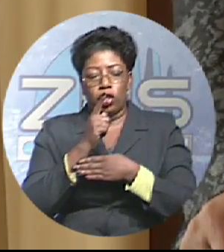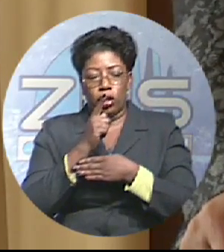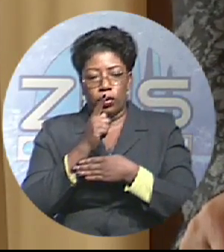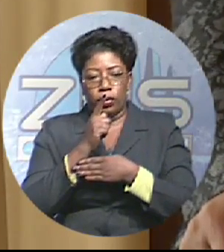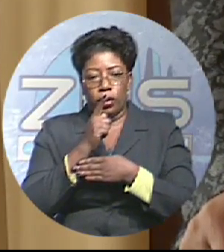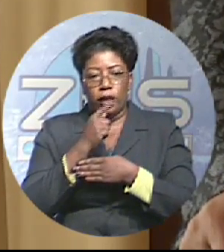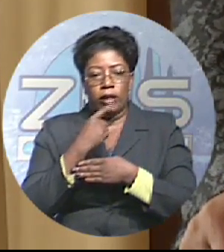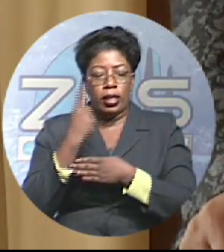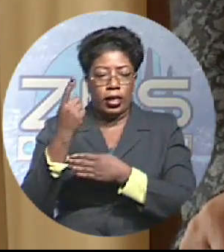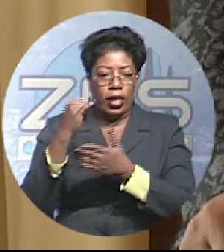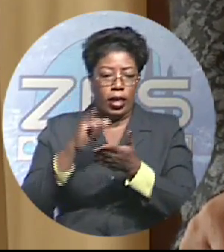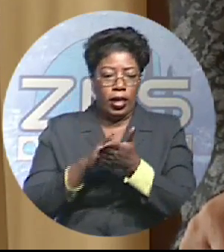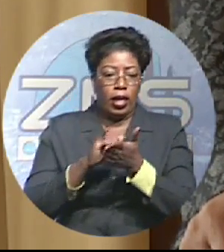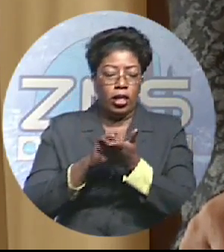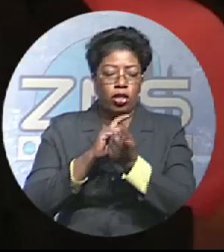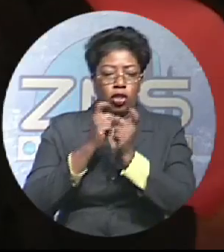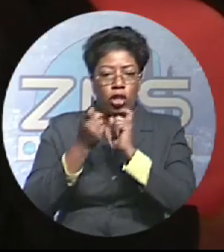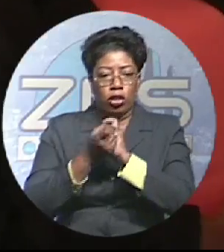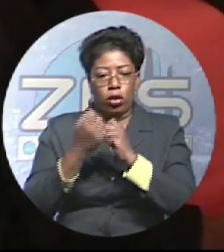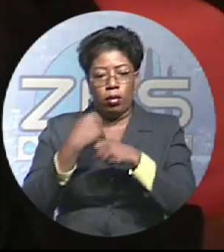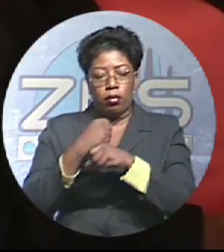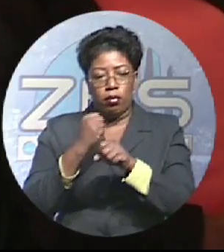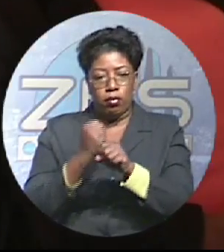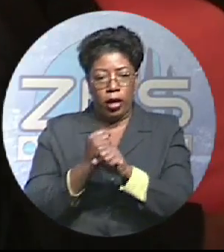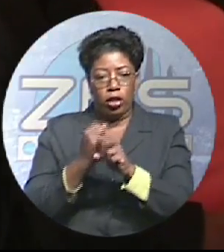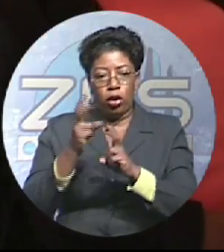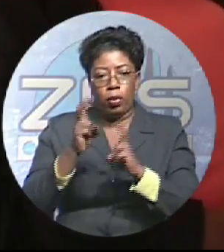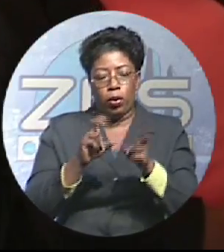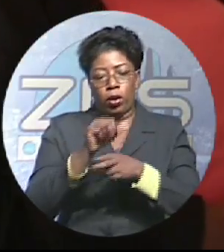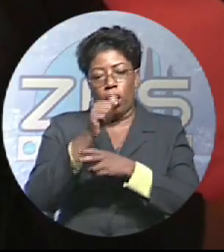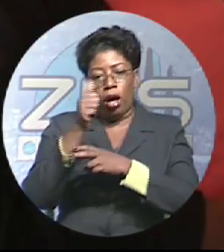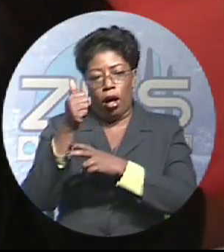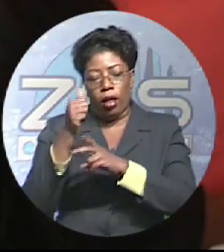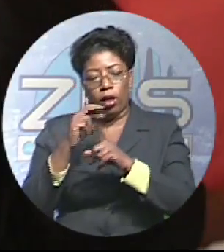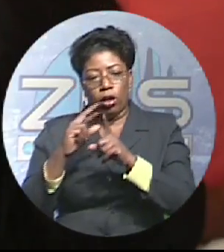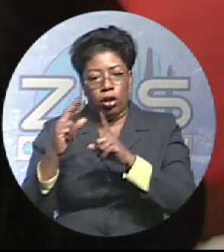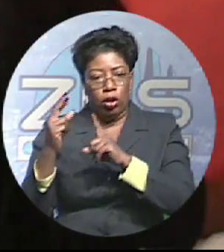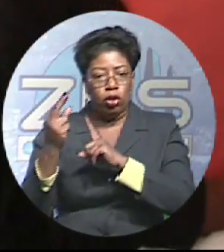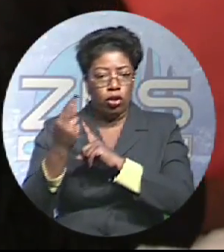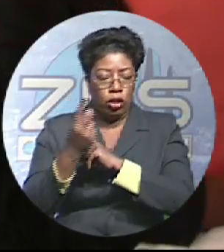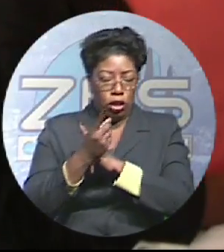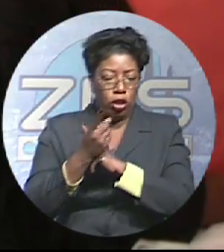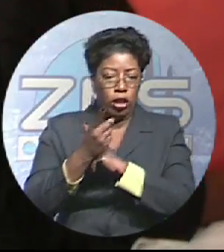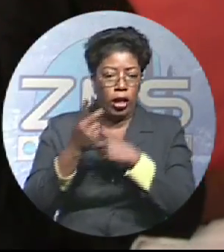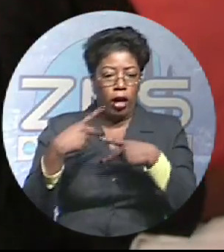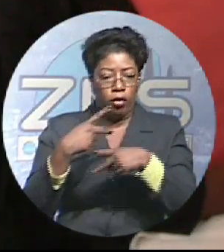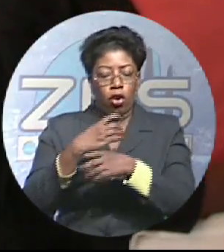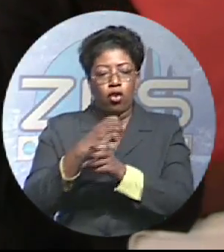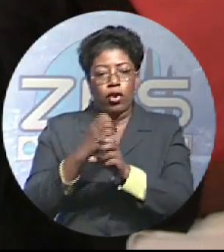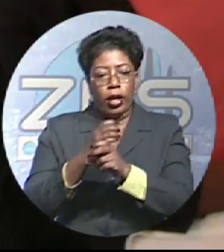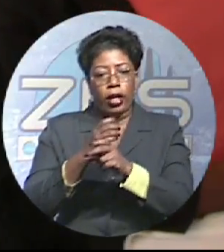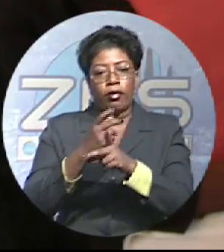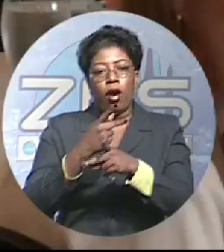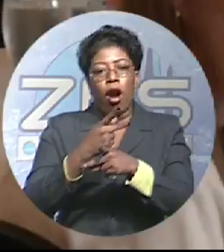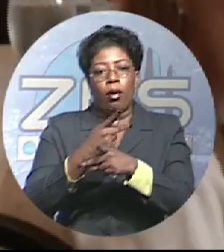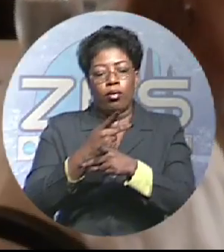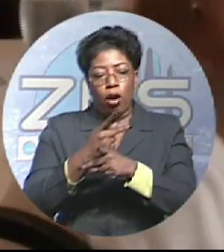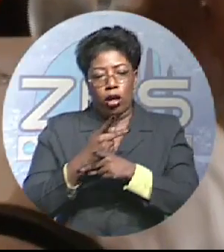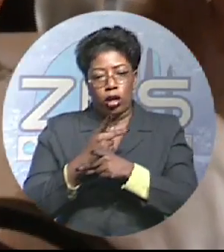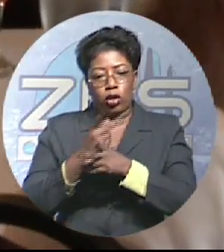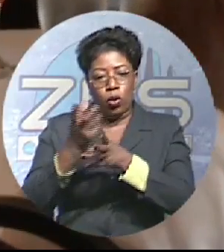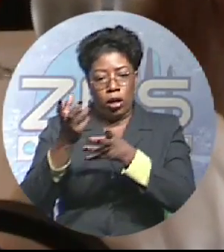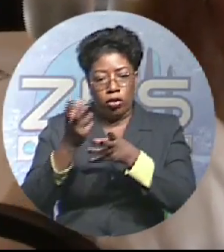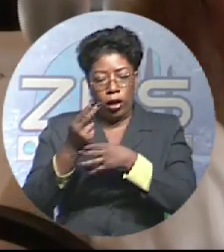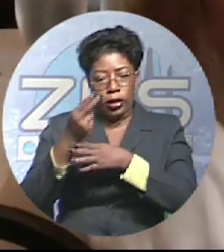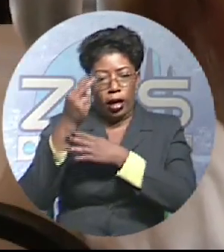today, suggested the changes would be made to compete with other jurisdictions which have created products to attract high net worth